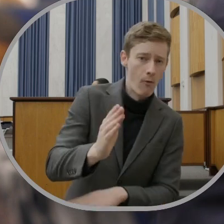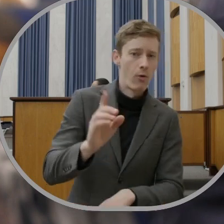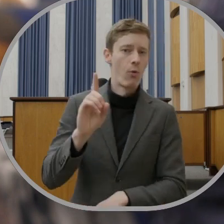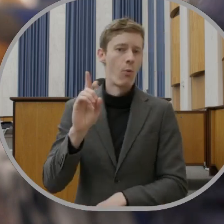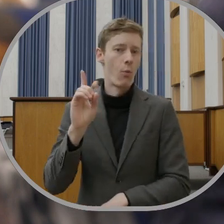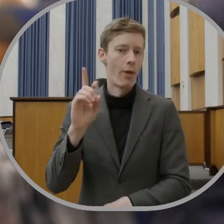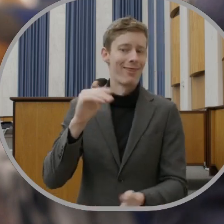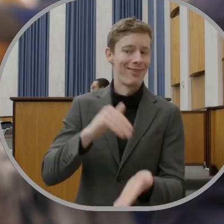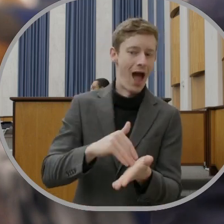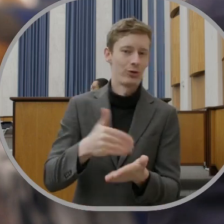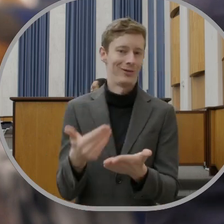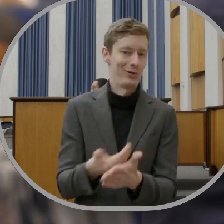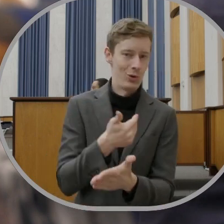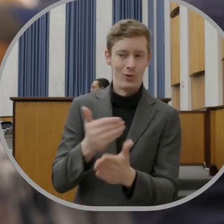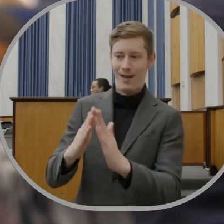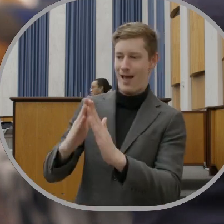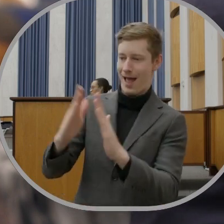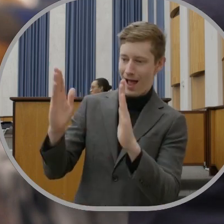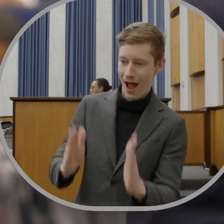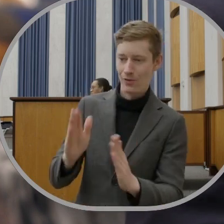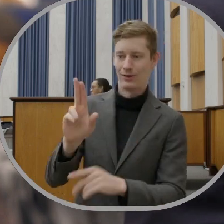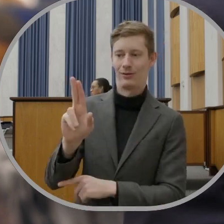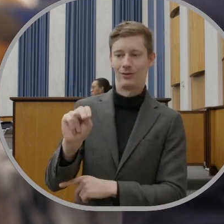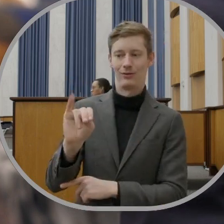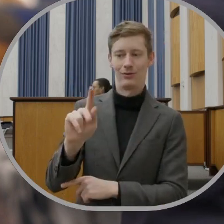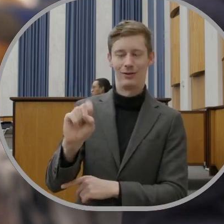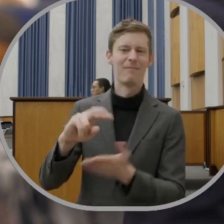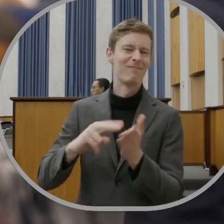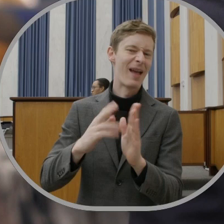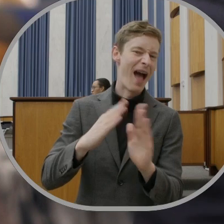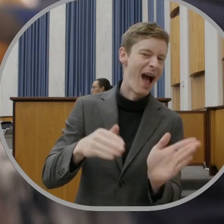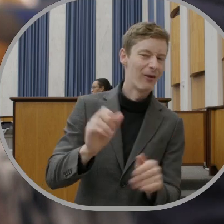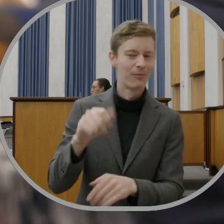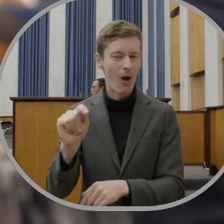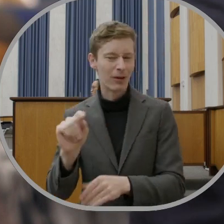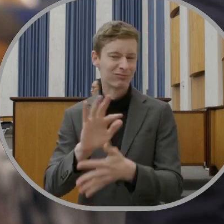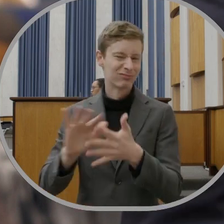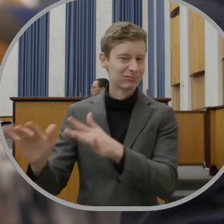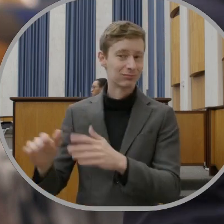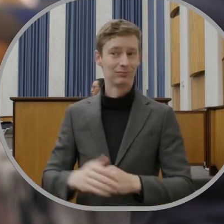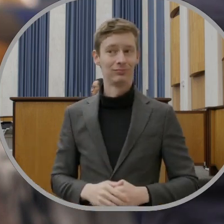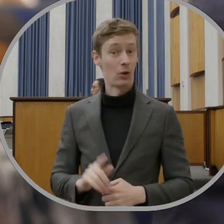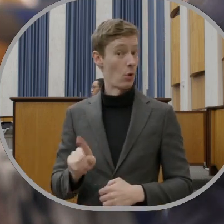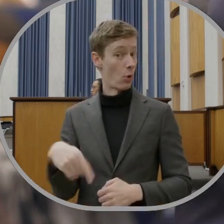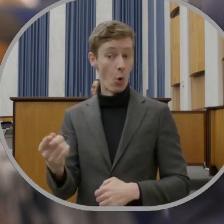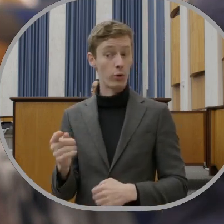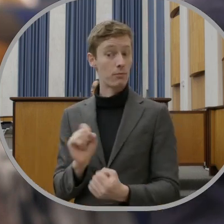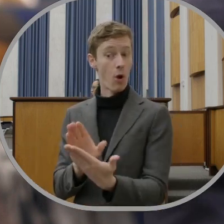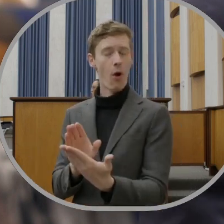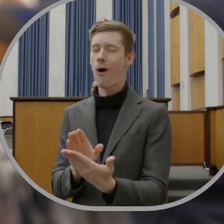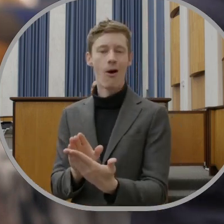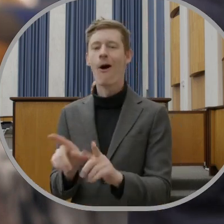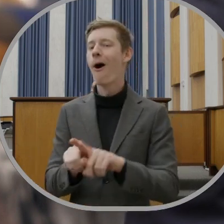in the coming months. This is not the only investment we are making in affordable housing, though. We're also